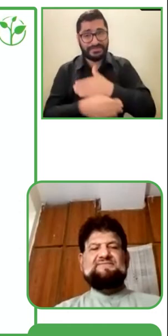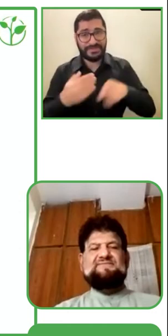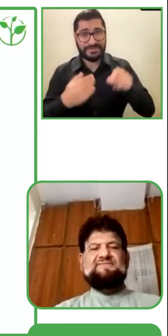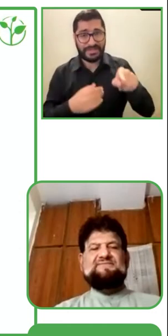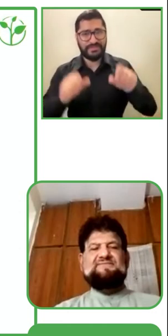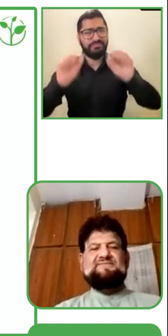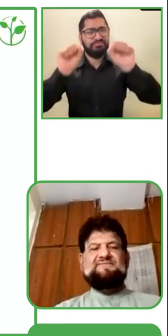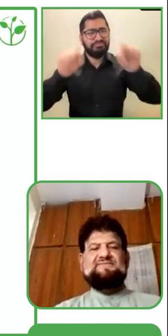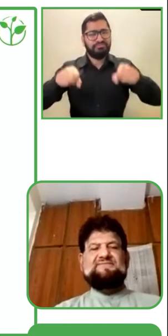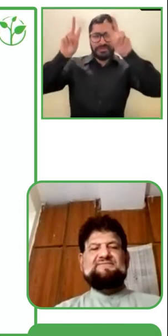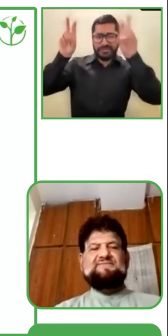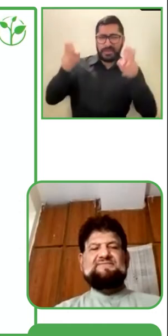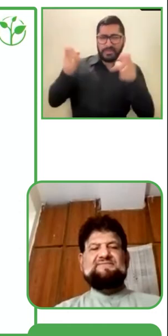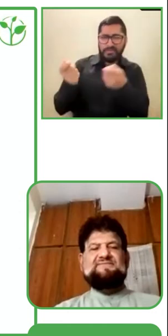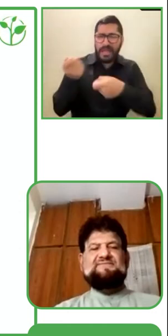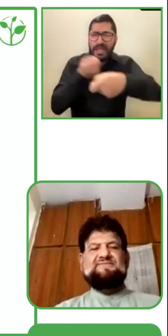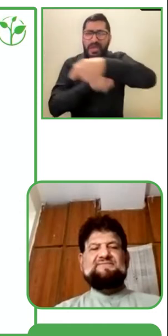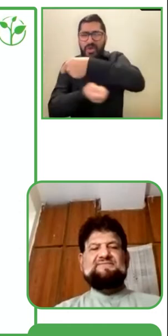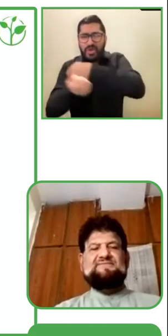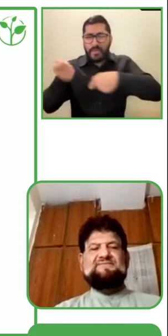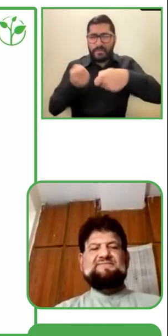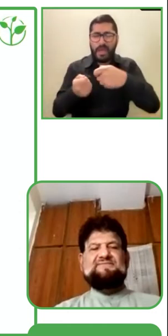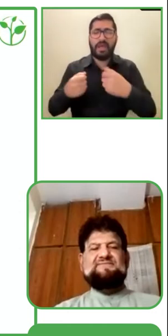for travel.